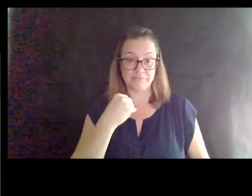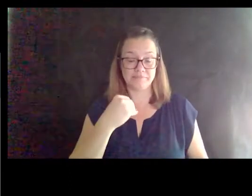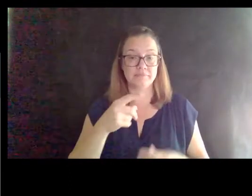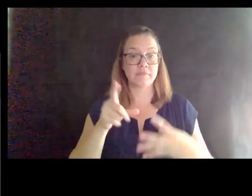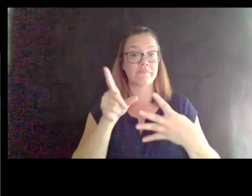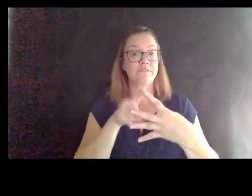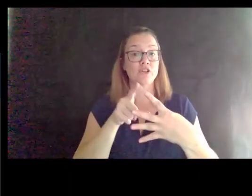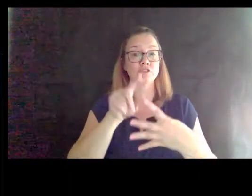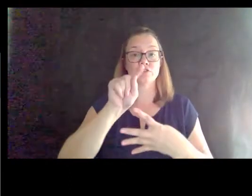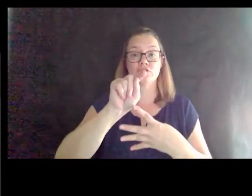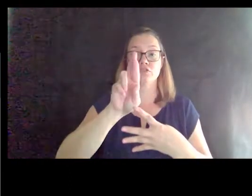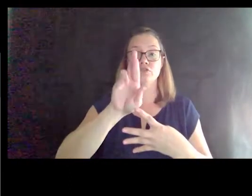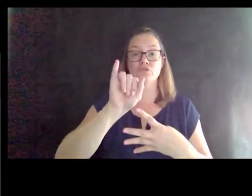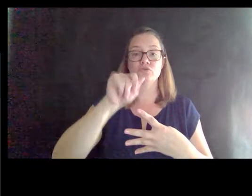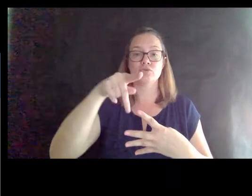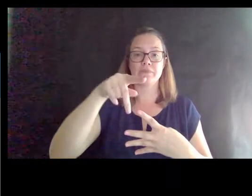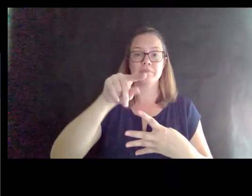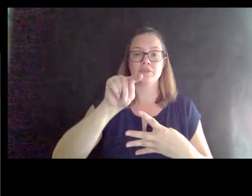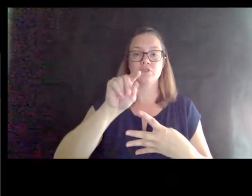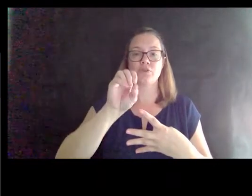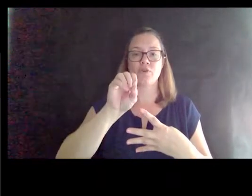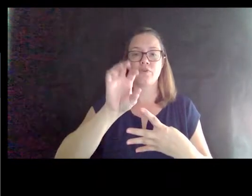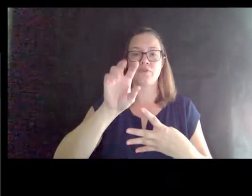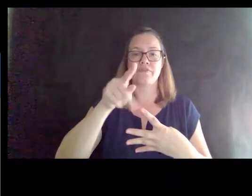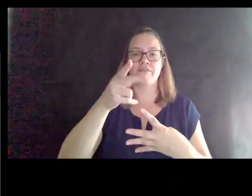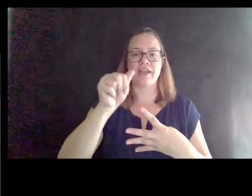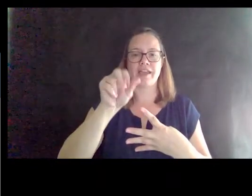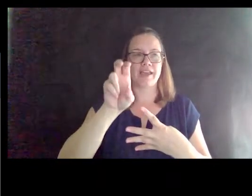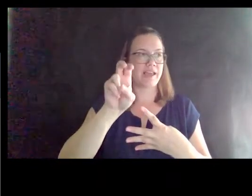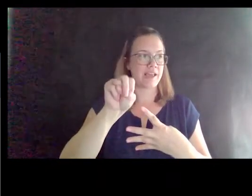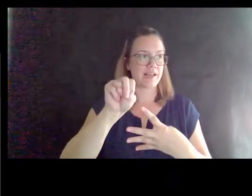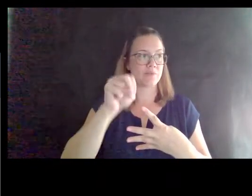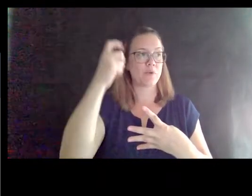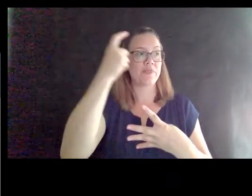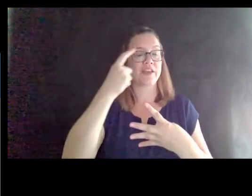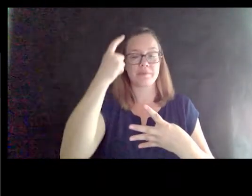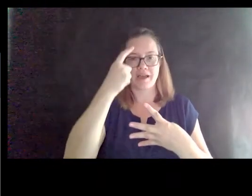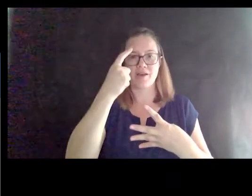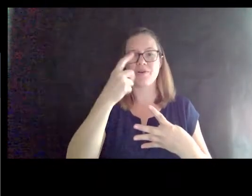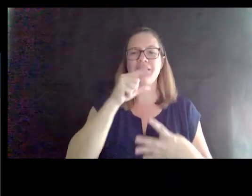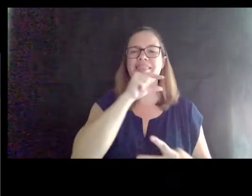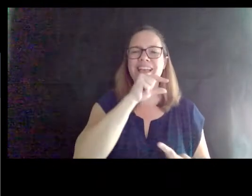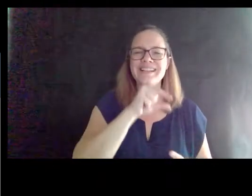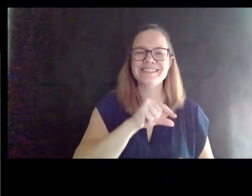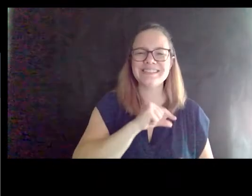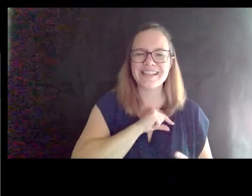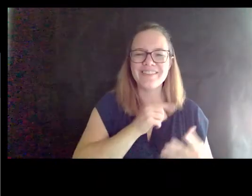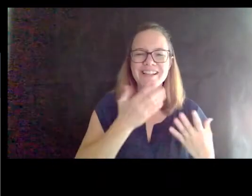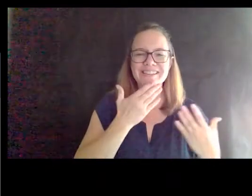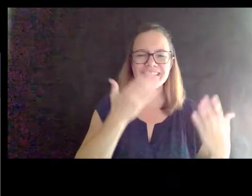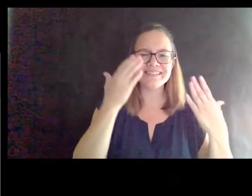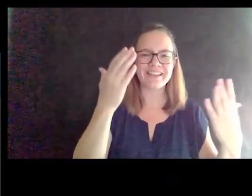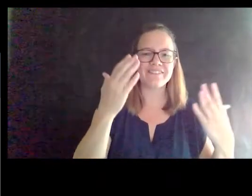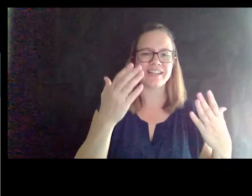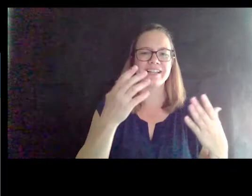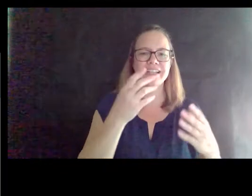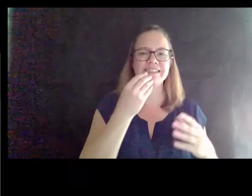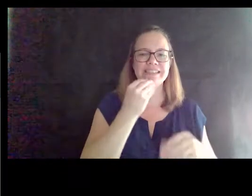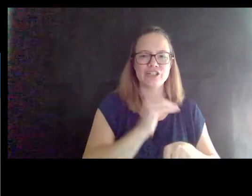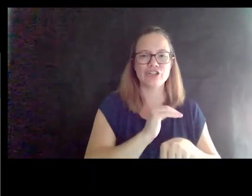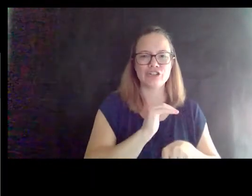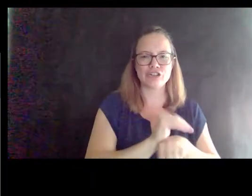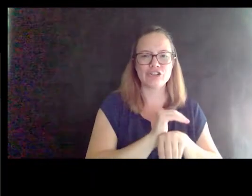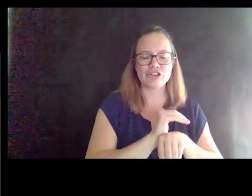And tryptophan, we most commonly think of our Thanksgiving dinner because it's found in